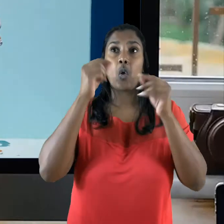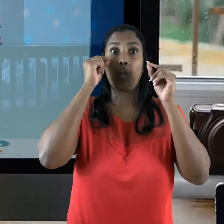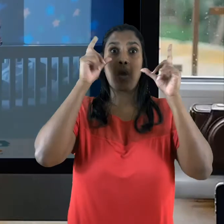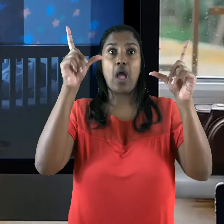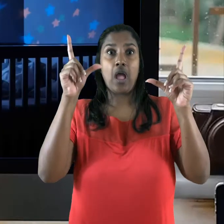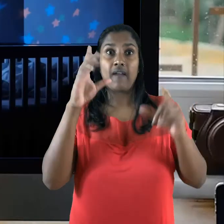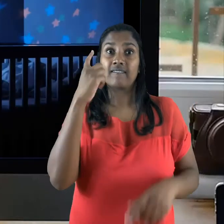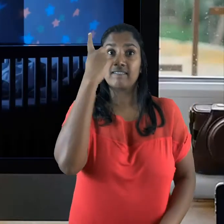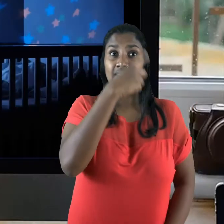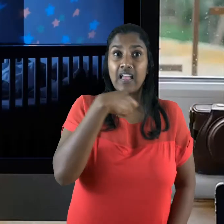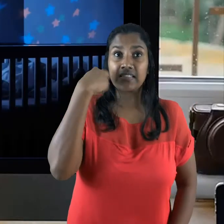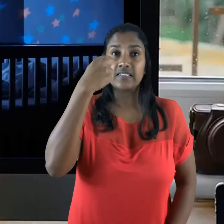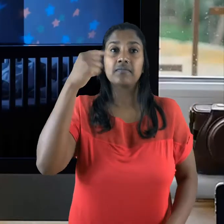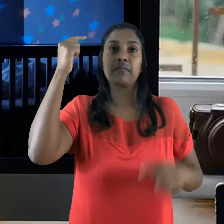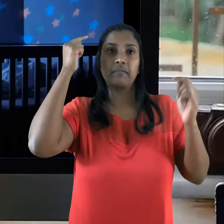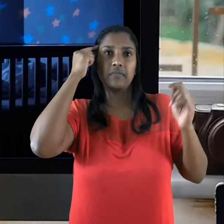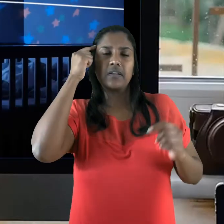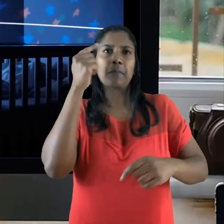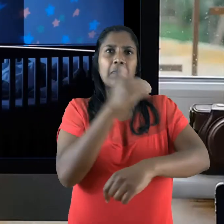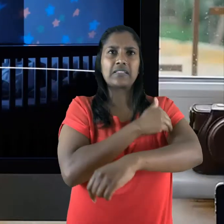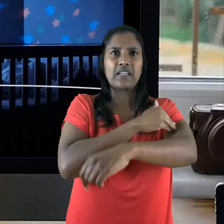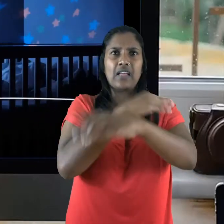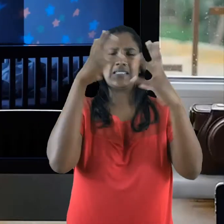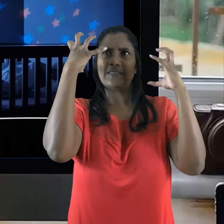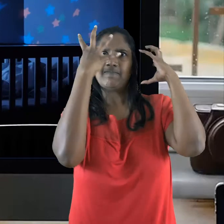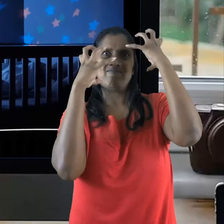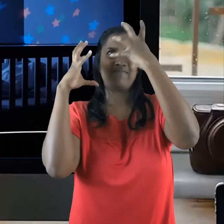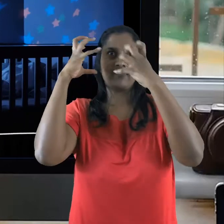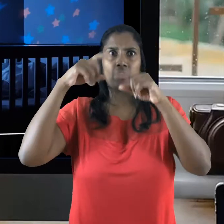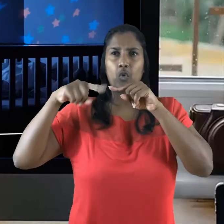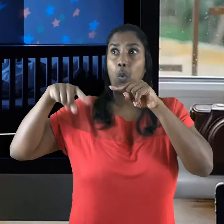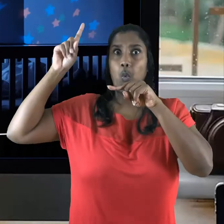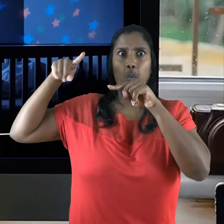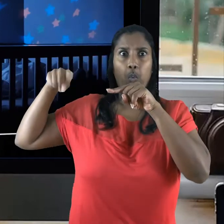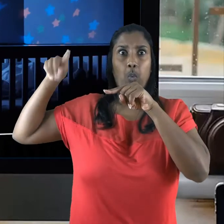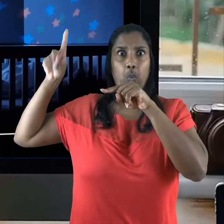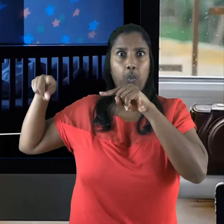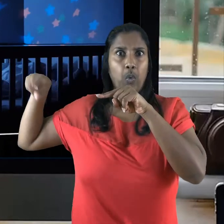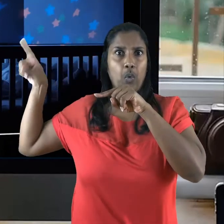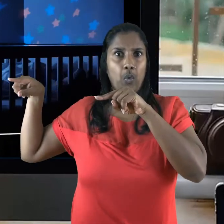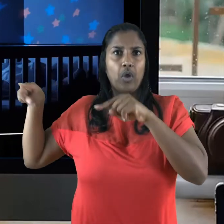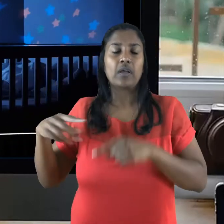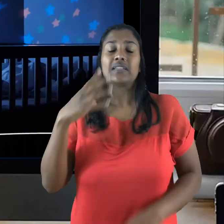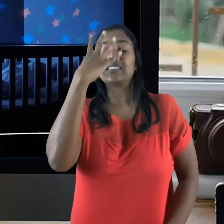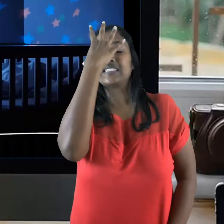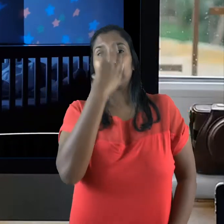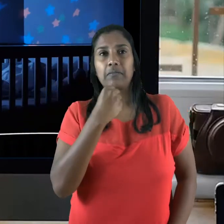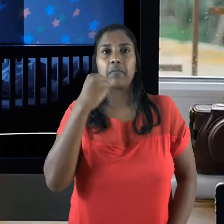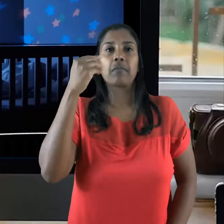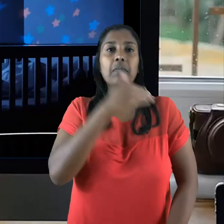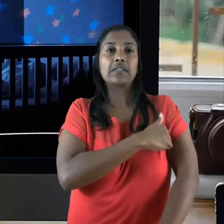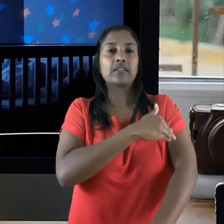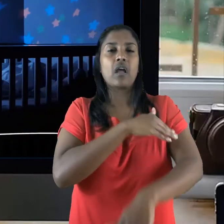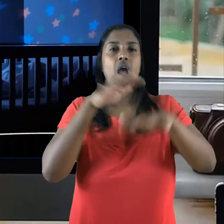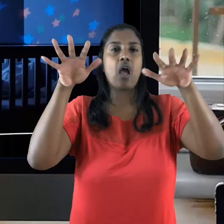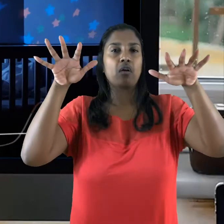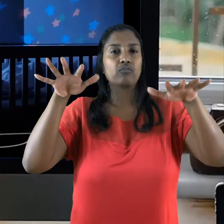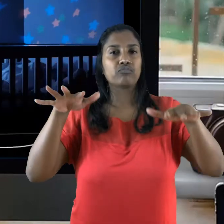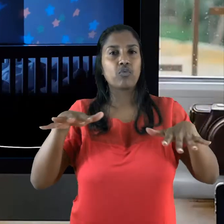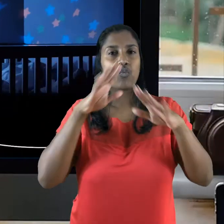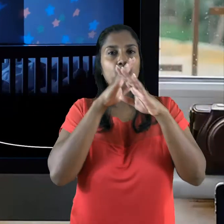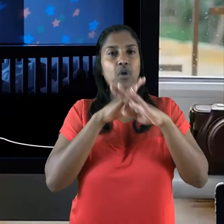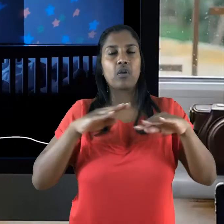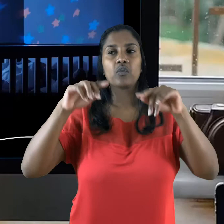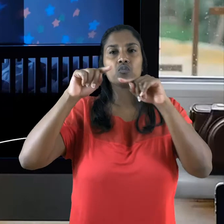baby sleeps, the nerves and the muscles of the face and scalp quiet down, and it makes it easier for the audiologist to see the ear's response to